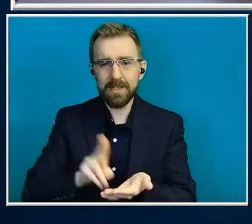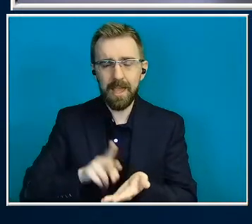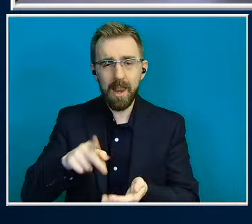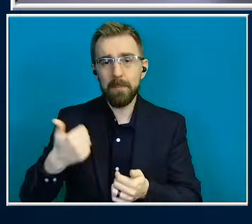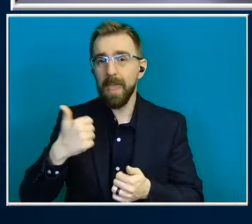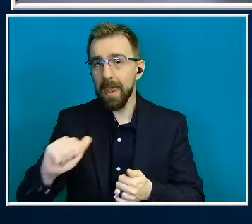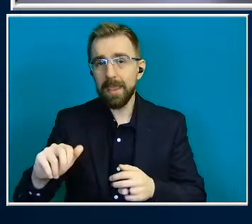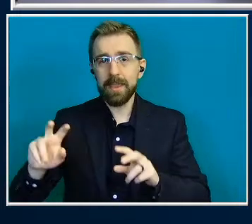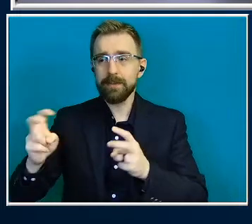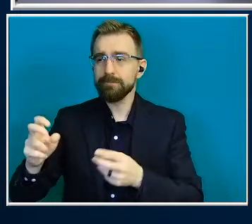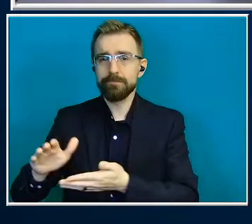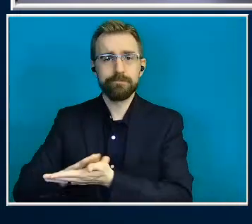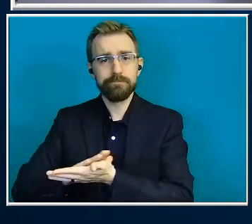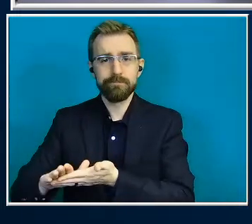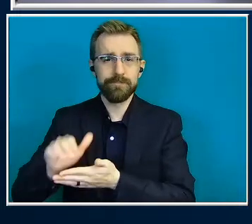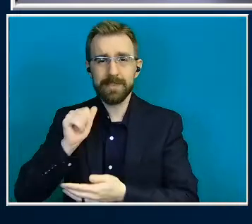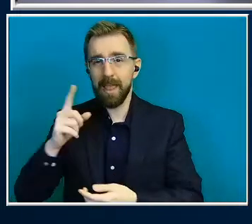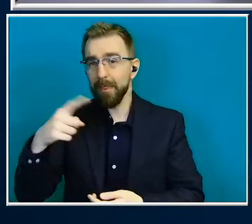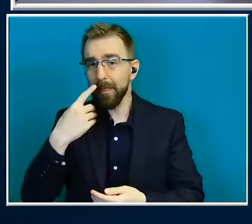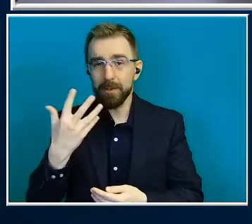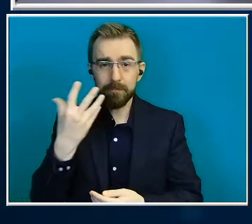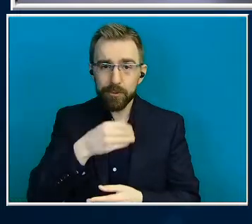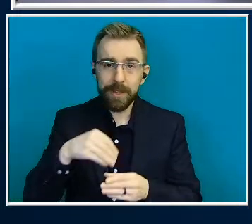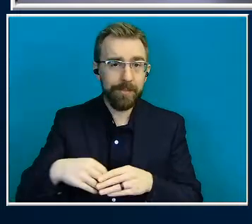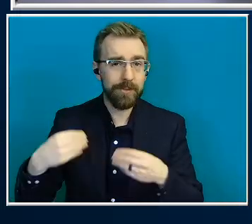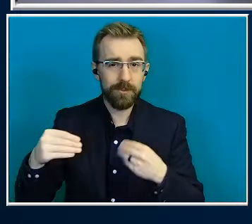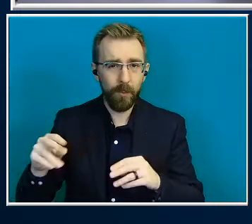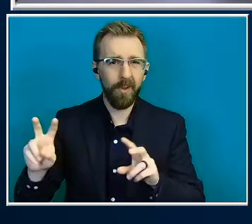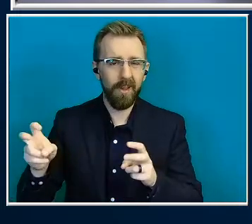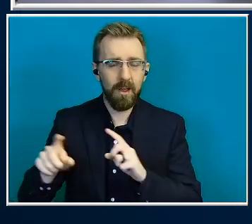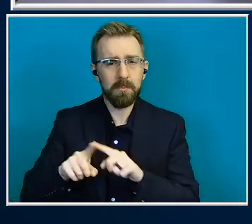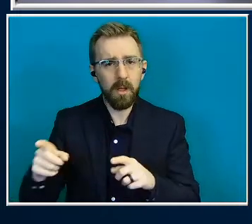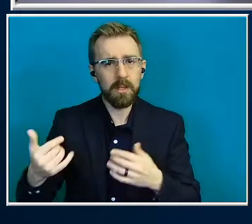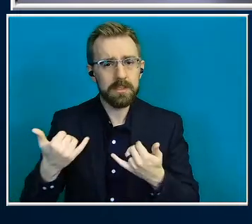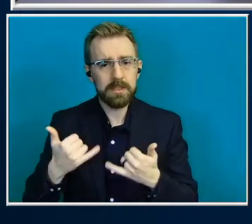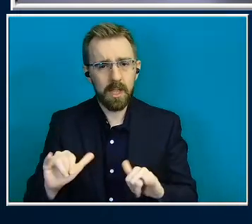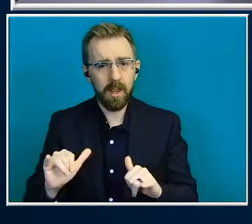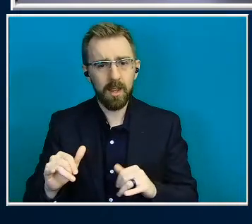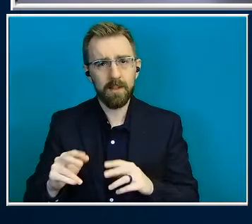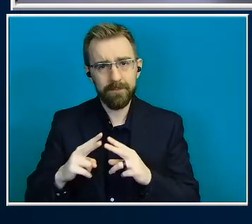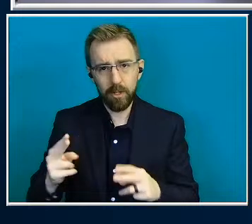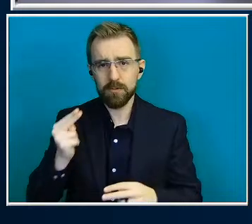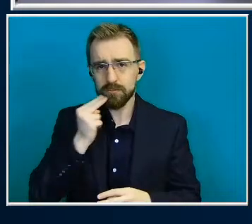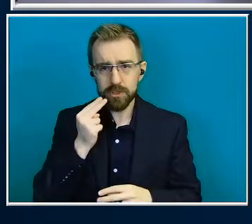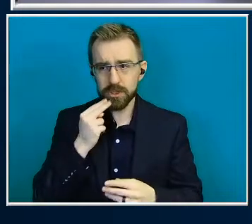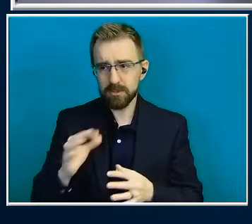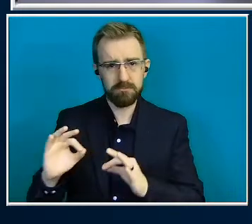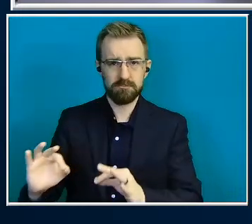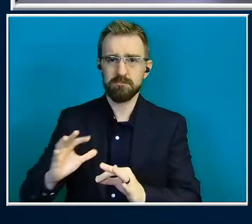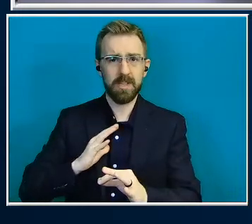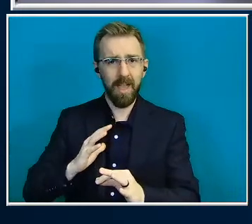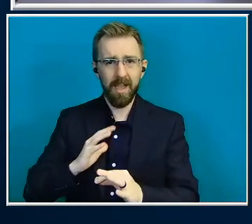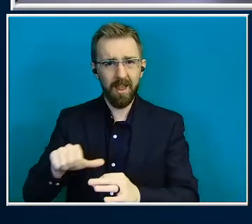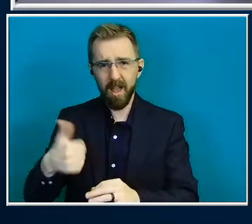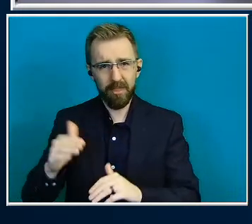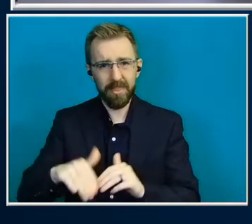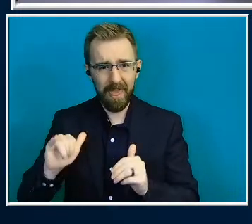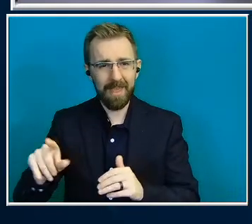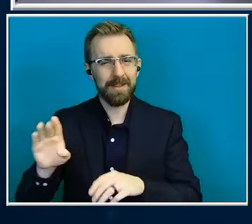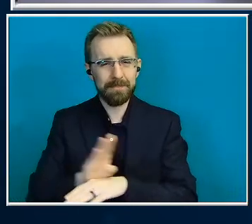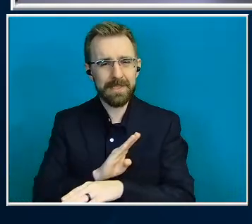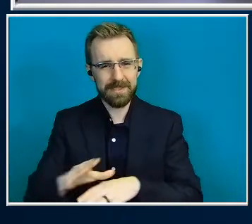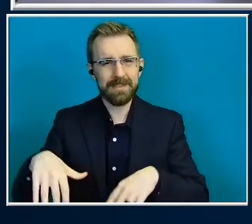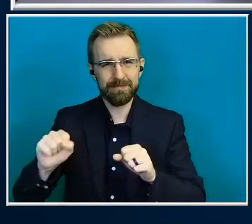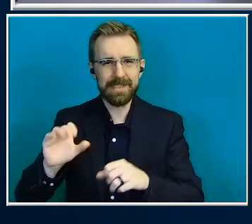wouldn't look as pretty in the store, but is still very nutritious. And it was a business that did it at a discount. I'll have to look that